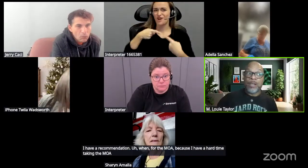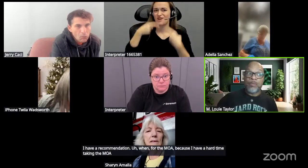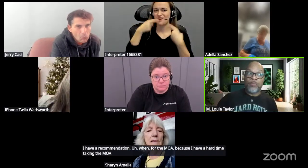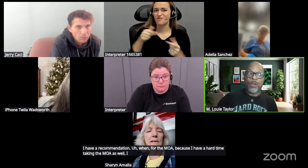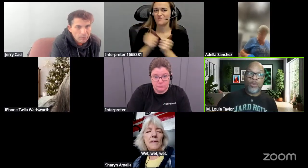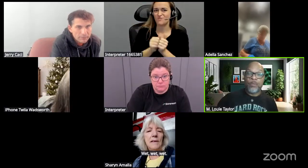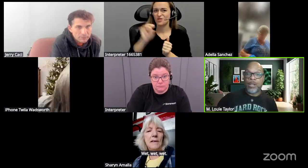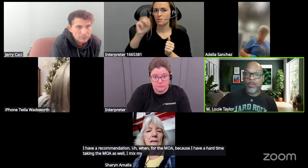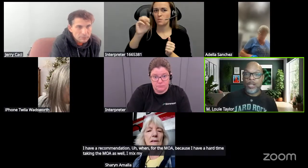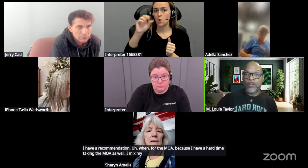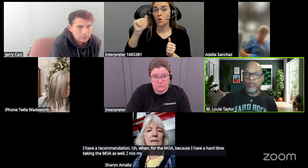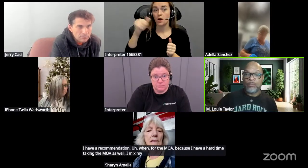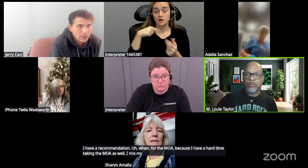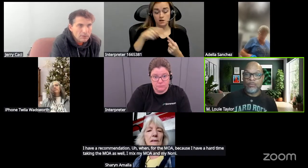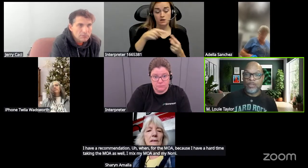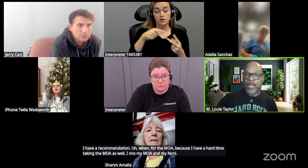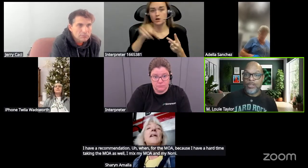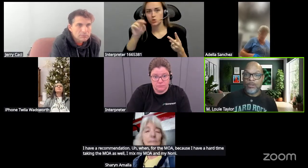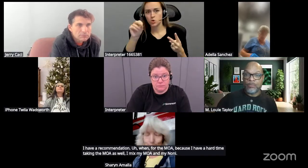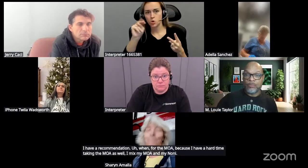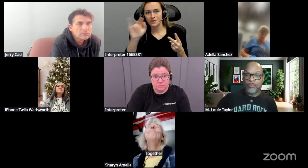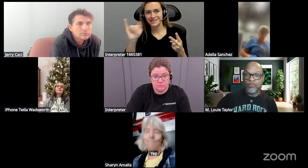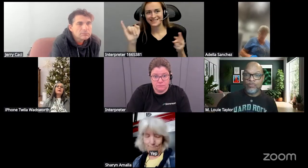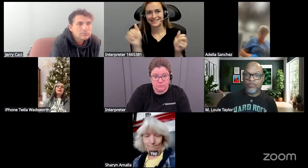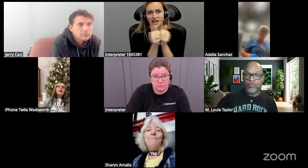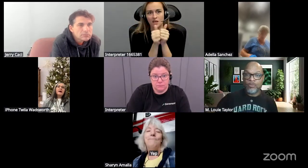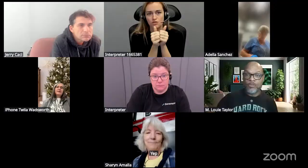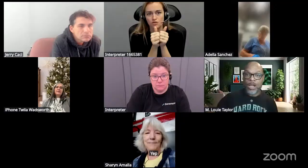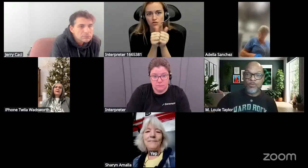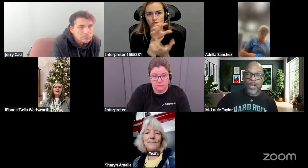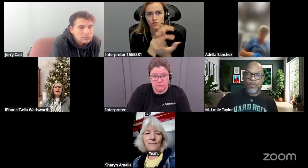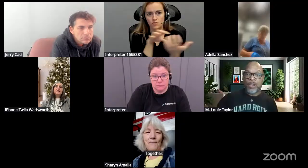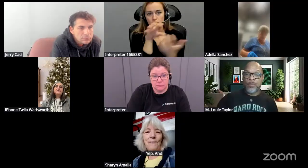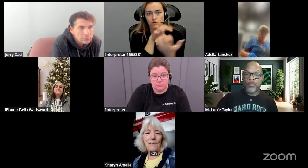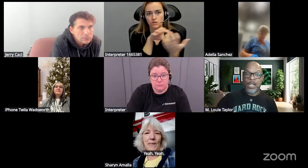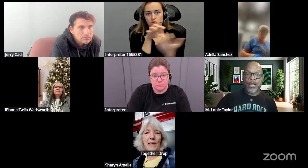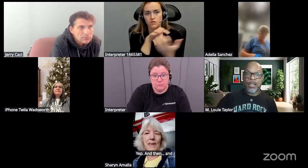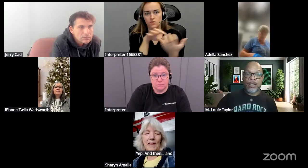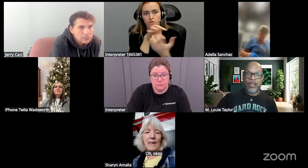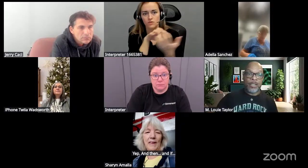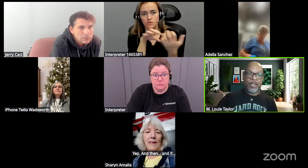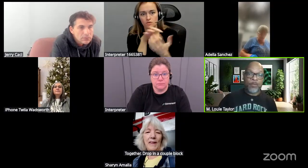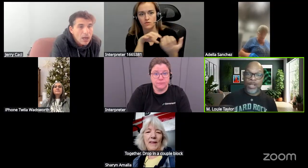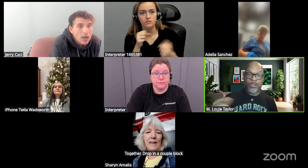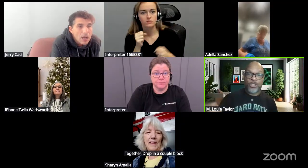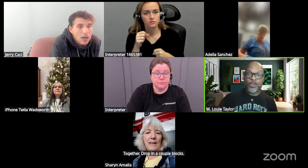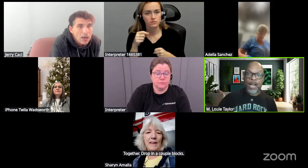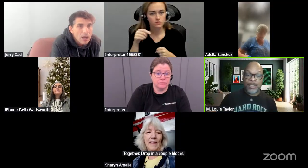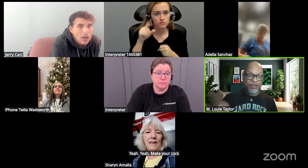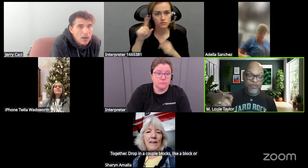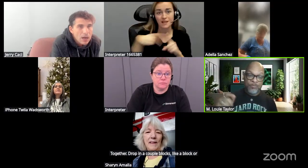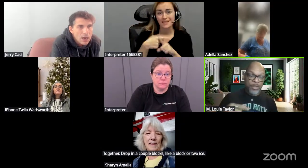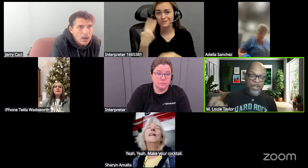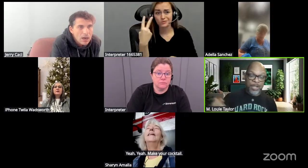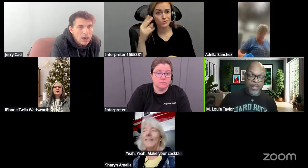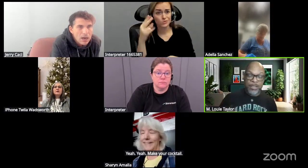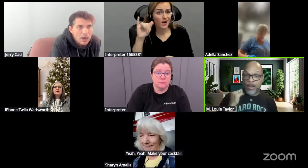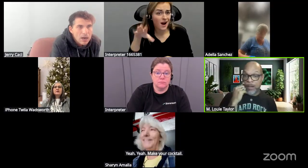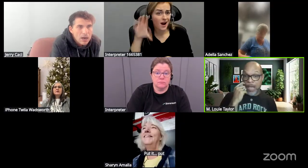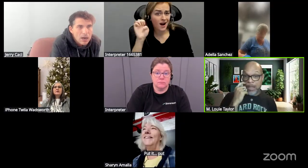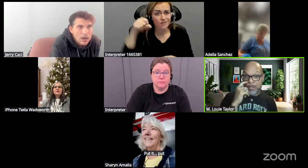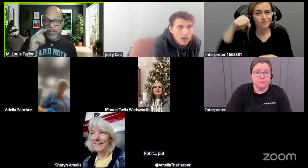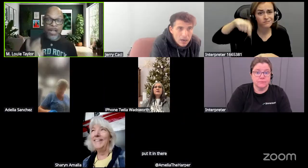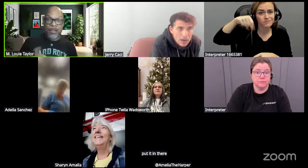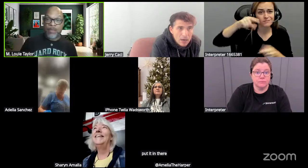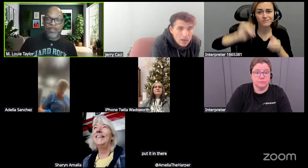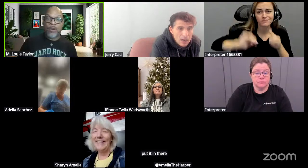mix my MOA and my noni Yep. together. Yeah. Oh, And then Drop in a and couple blocks, Make your like a block or two of cocktail. ice. Put it in there